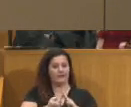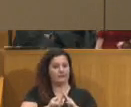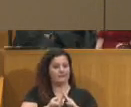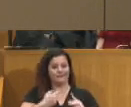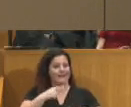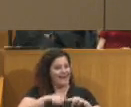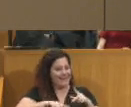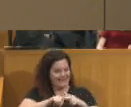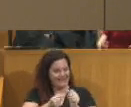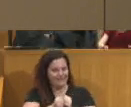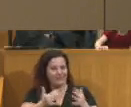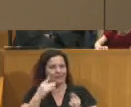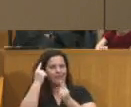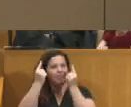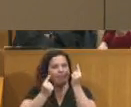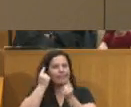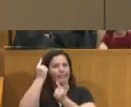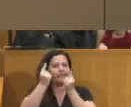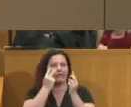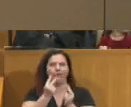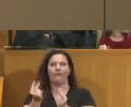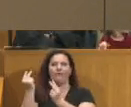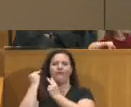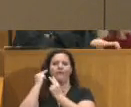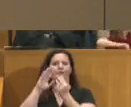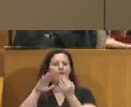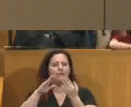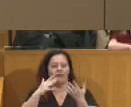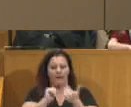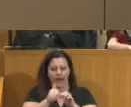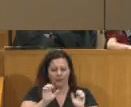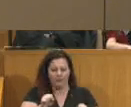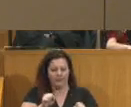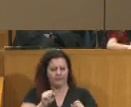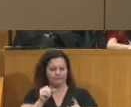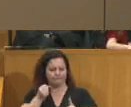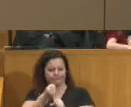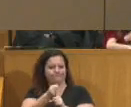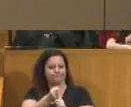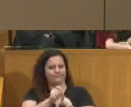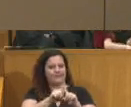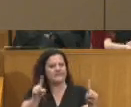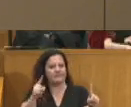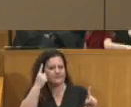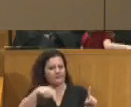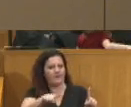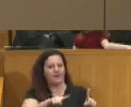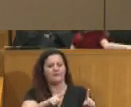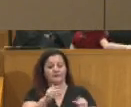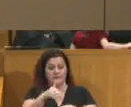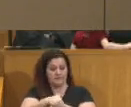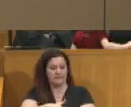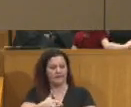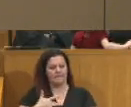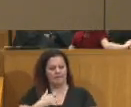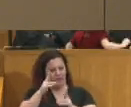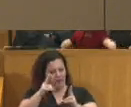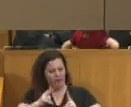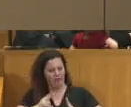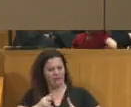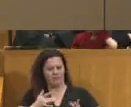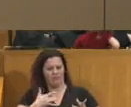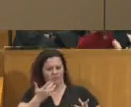recognize someone born, raised, and working in our community this year with this award today.